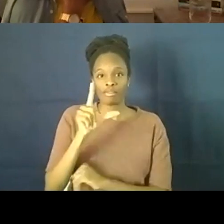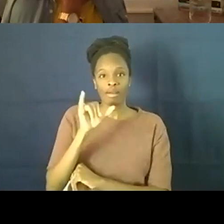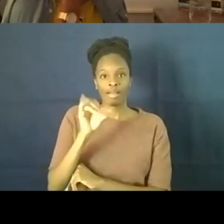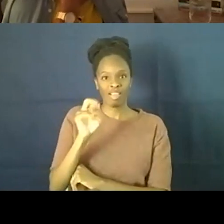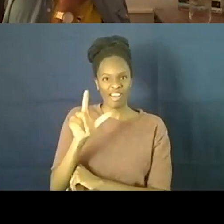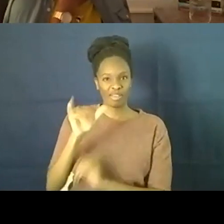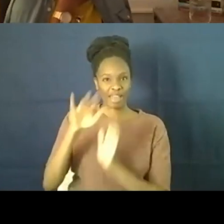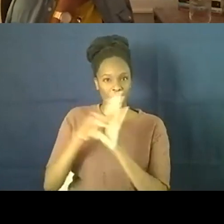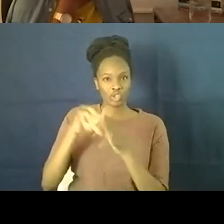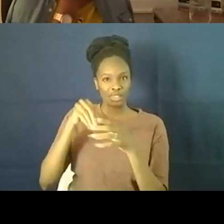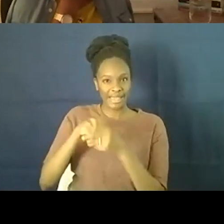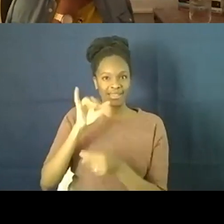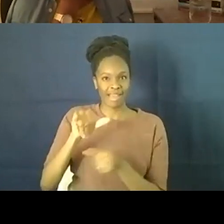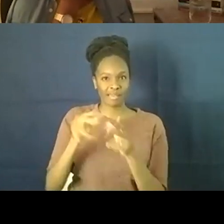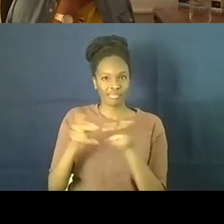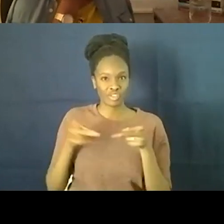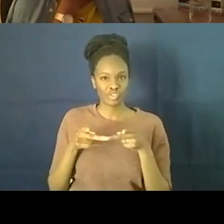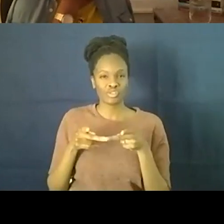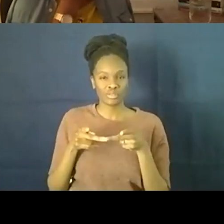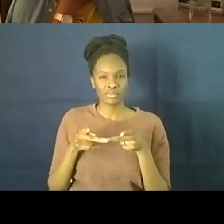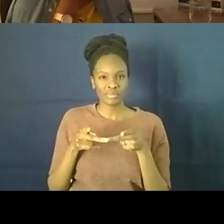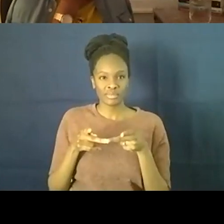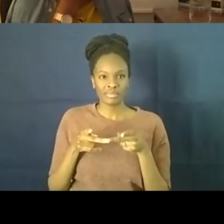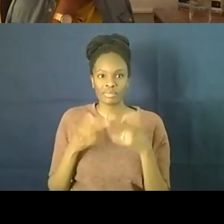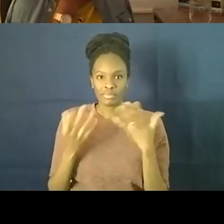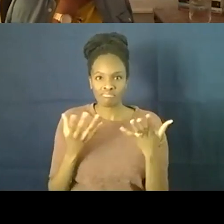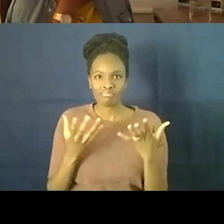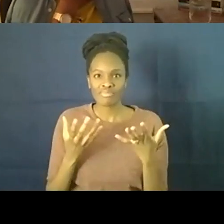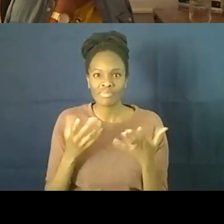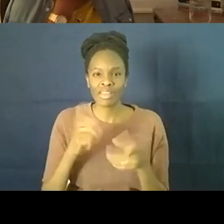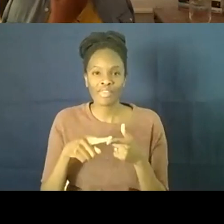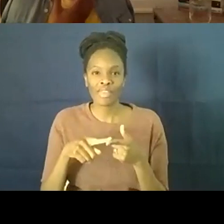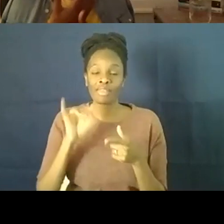position felt like funny, and we wanted to introduce this Deontay character.